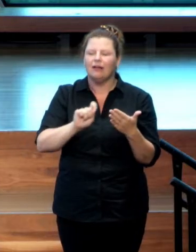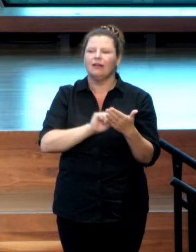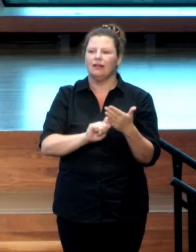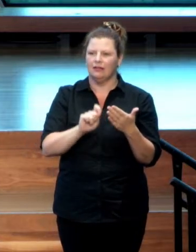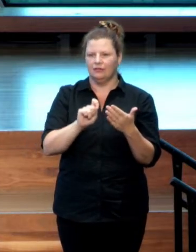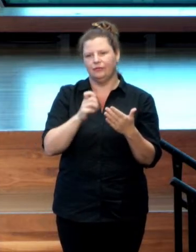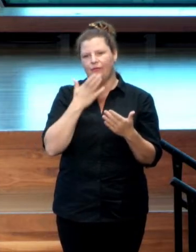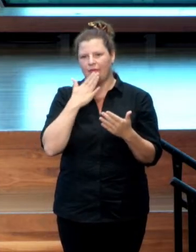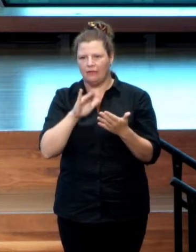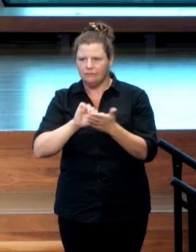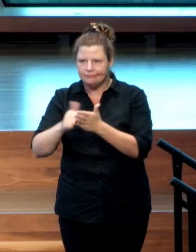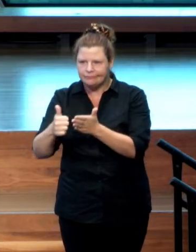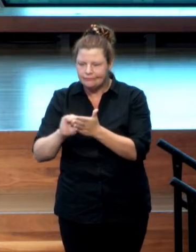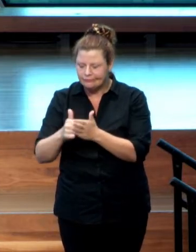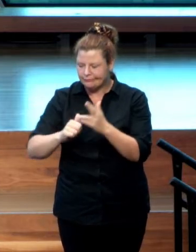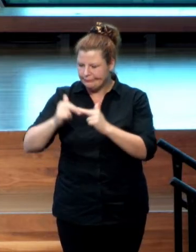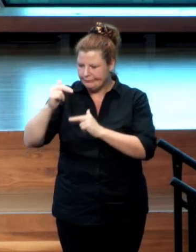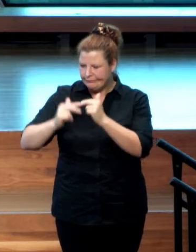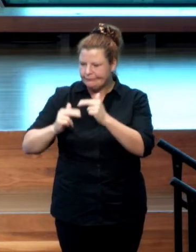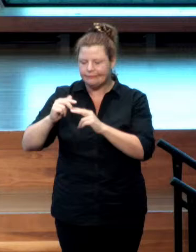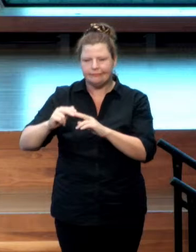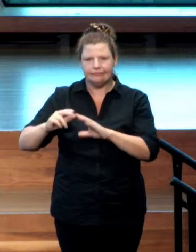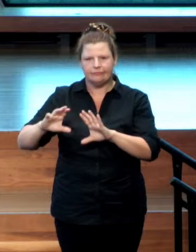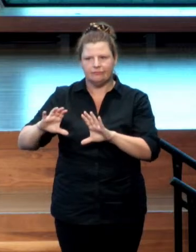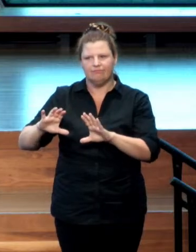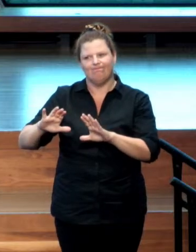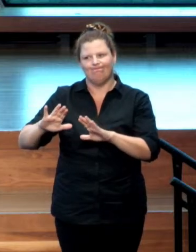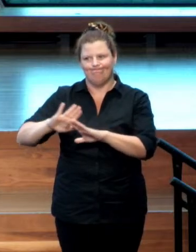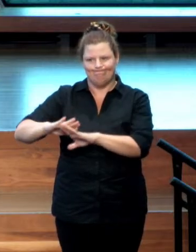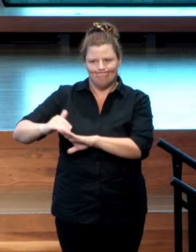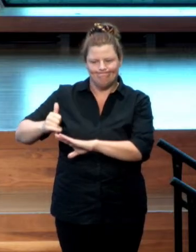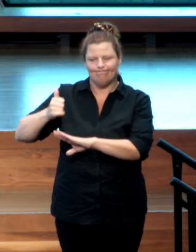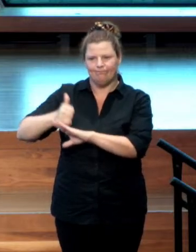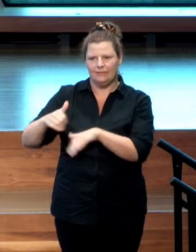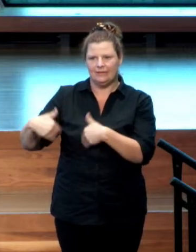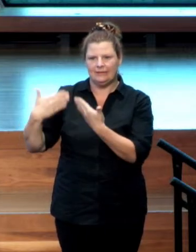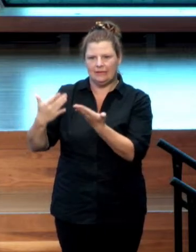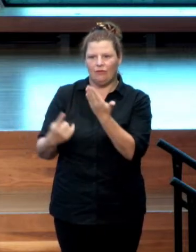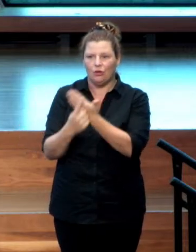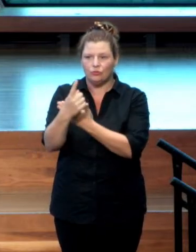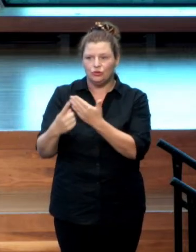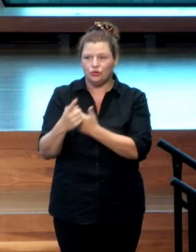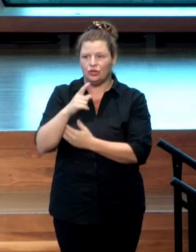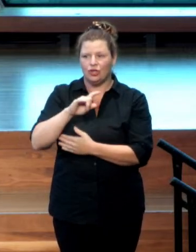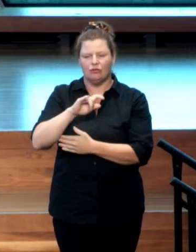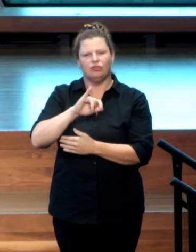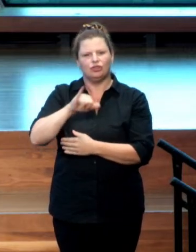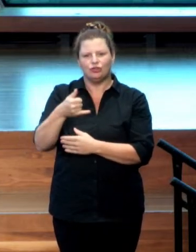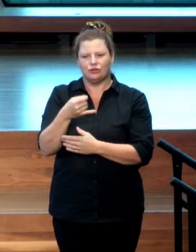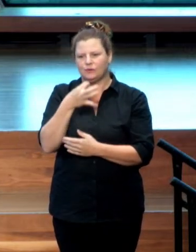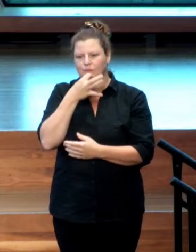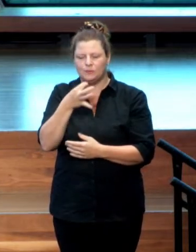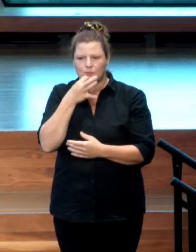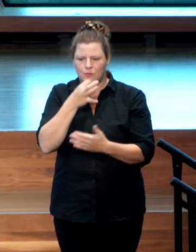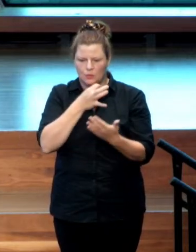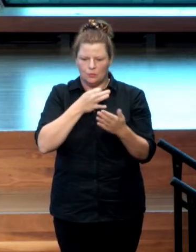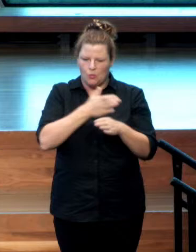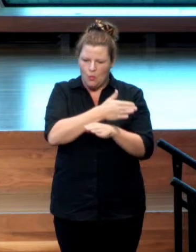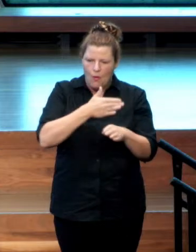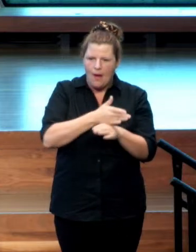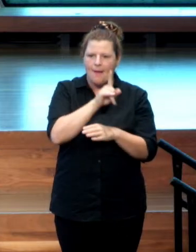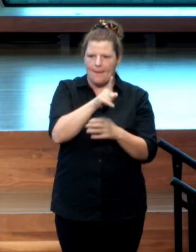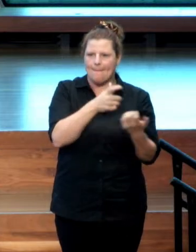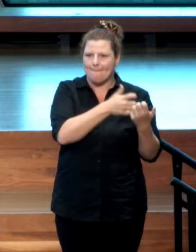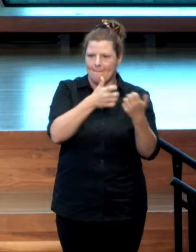small presses and these places that give chances not just to this small, odd work, but also to